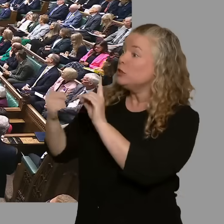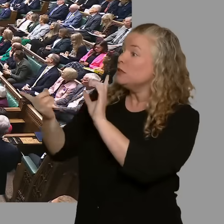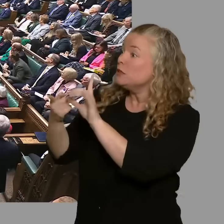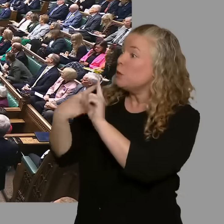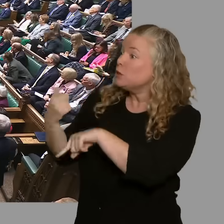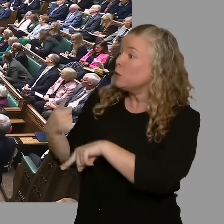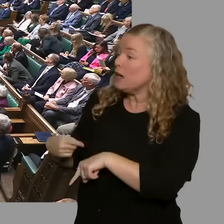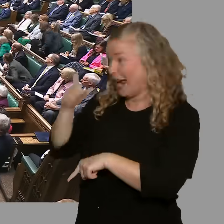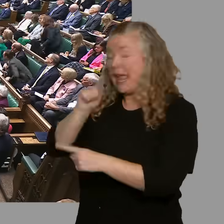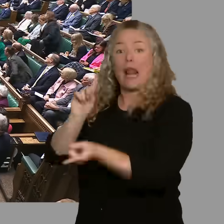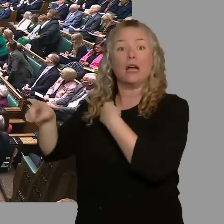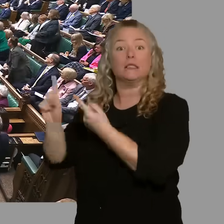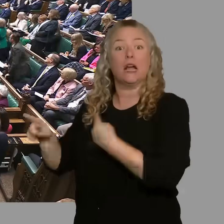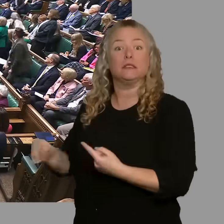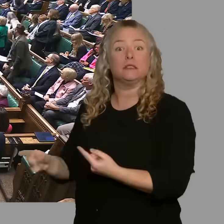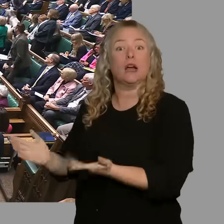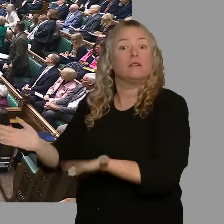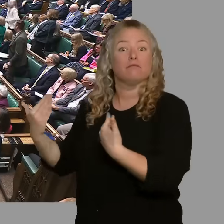today.